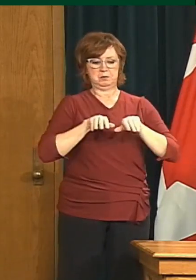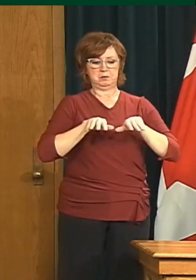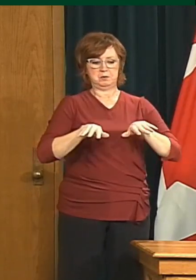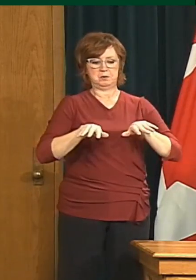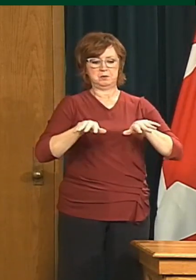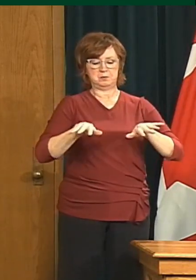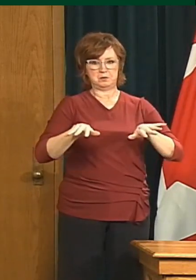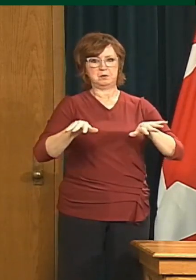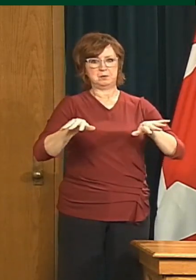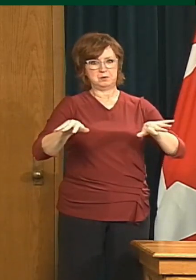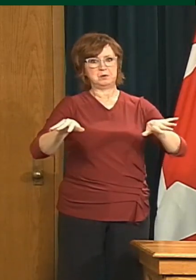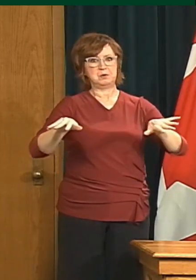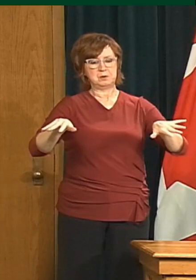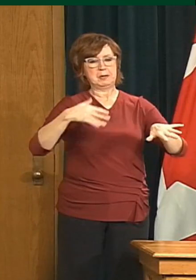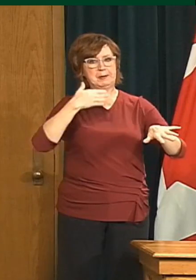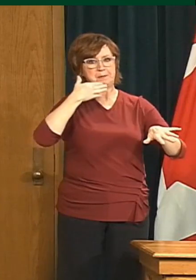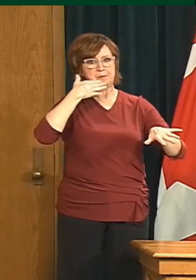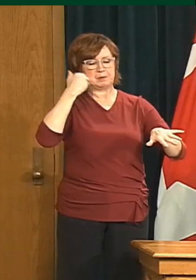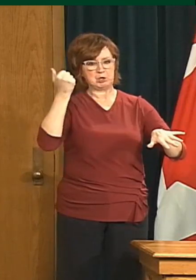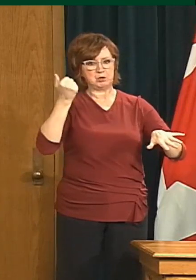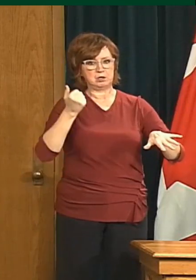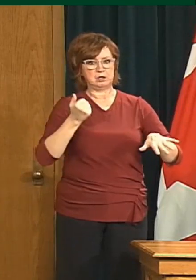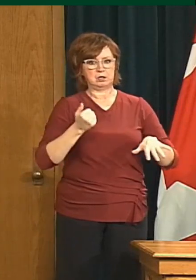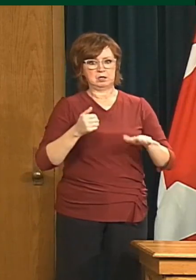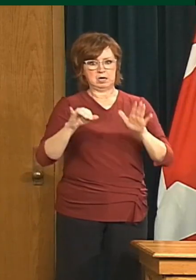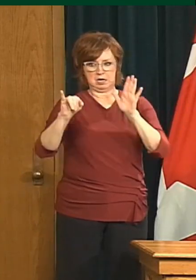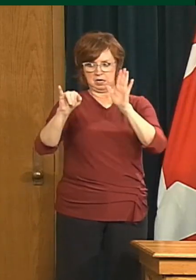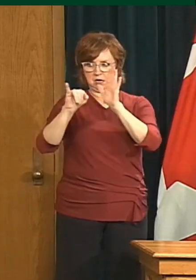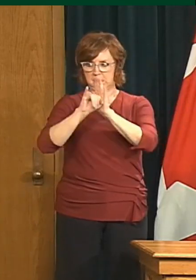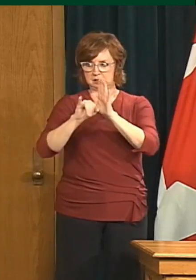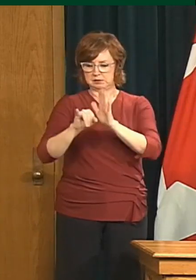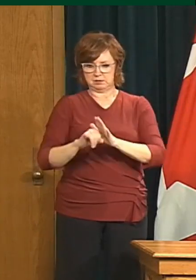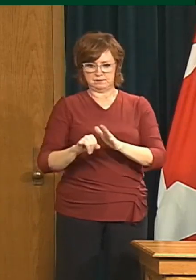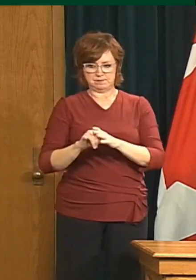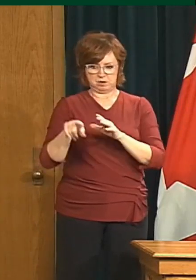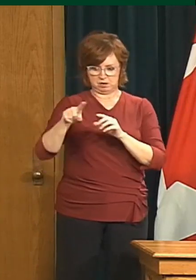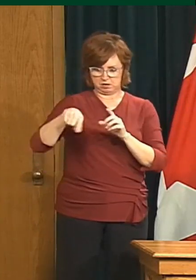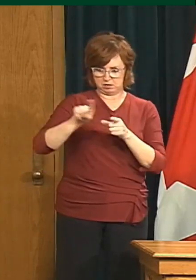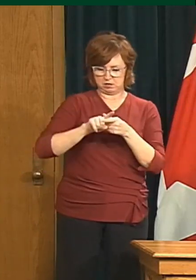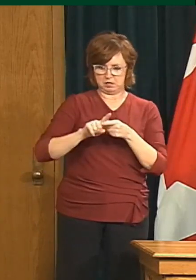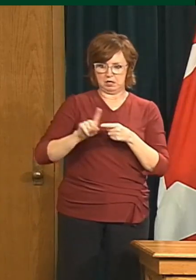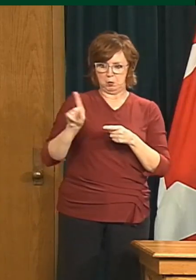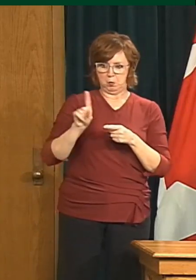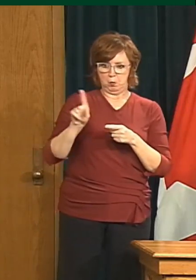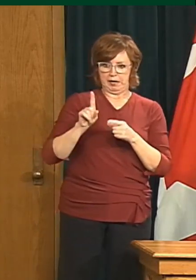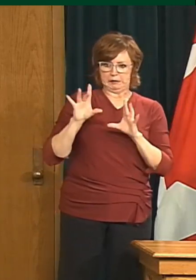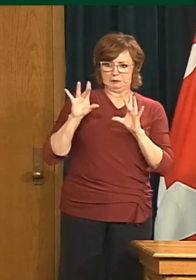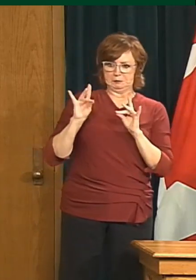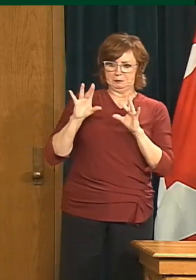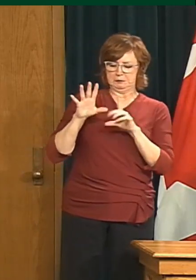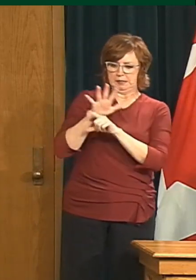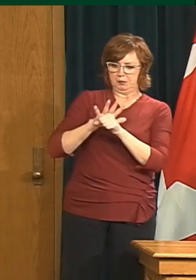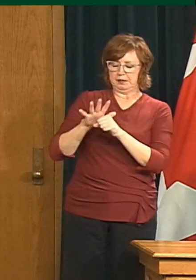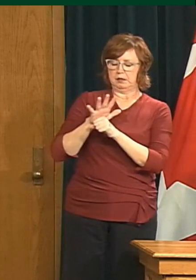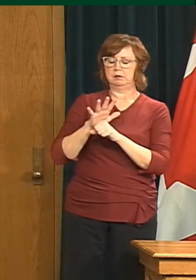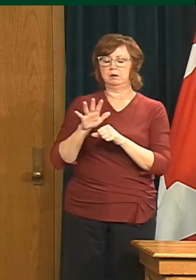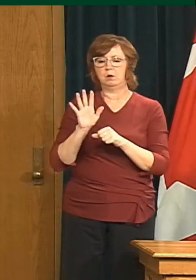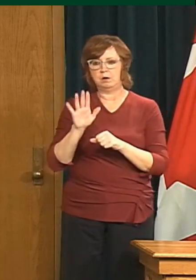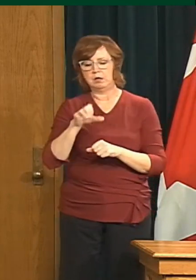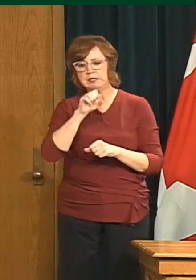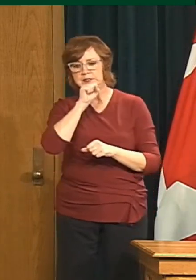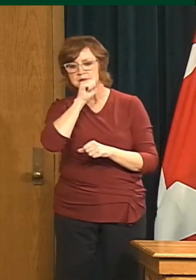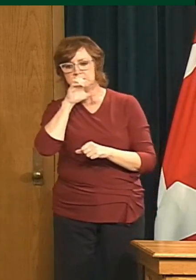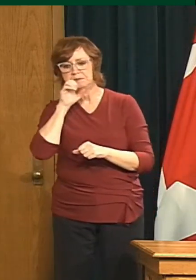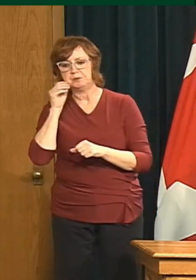residents are in those long-term care homes, for example. And we strengthened some of the restrictions around long-term care homes this week and